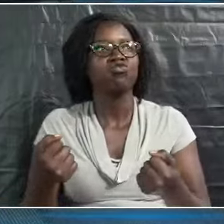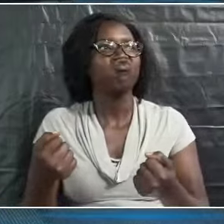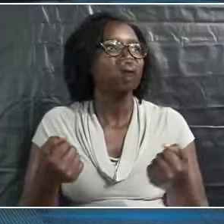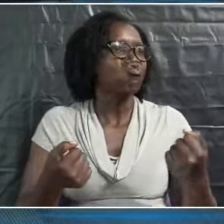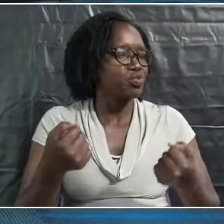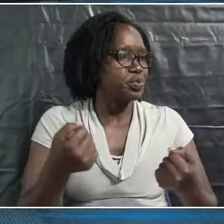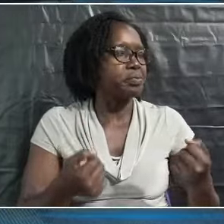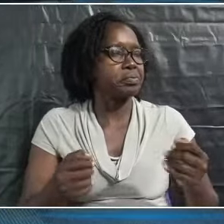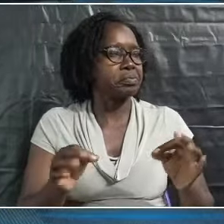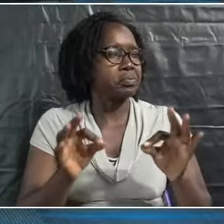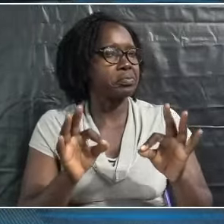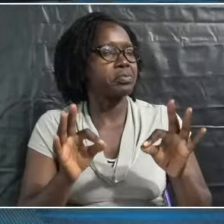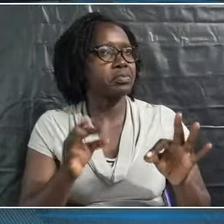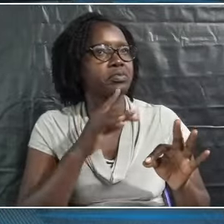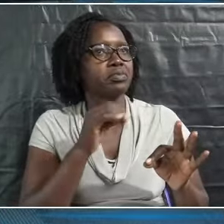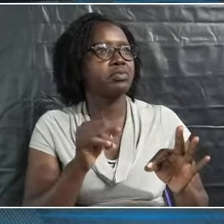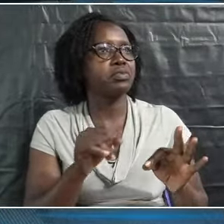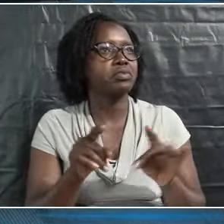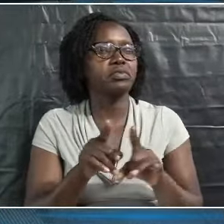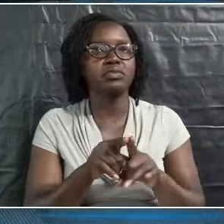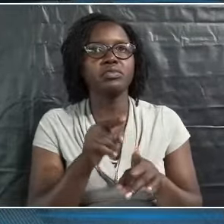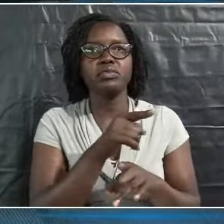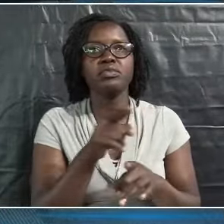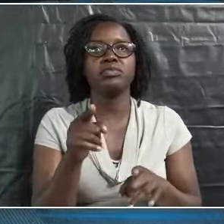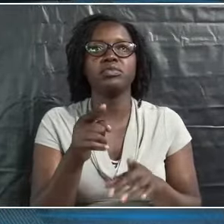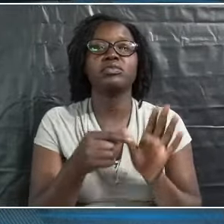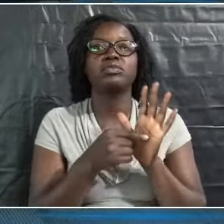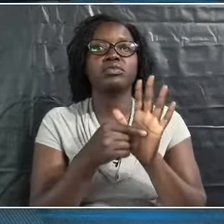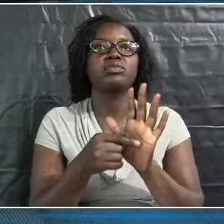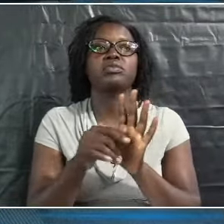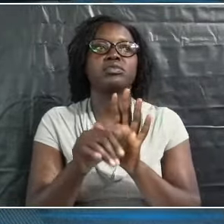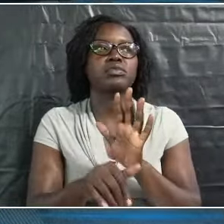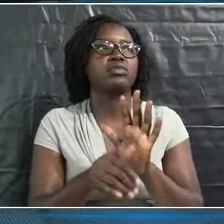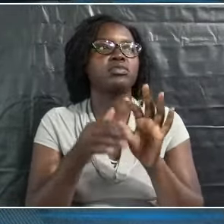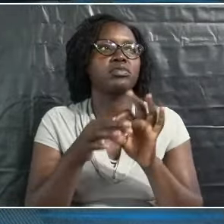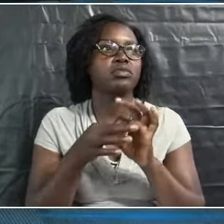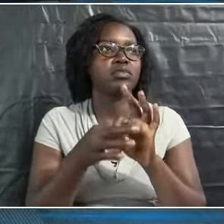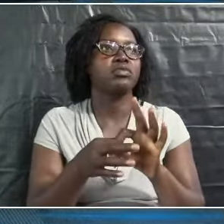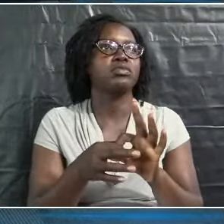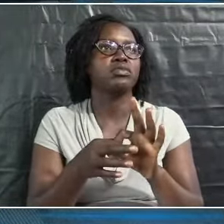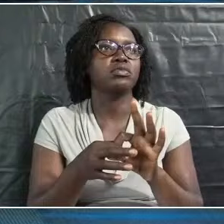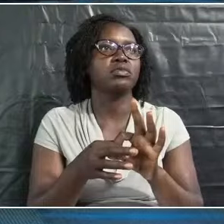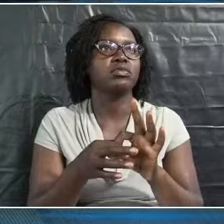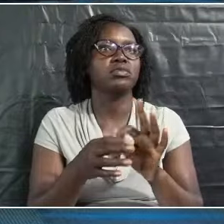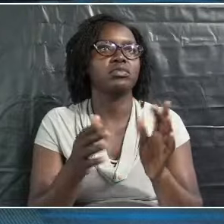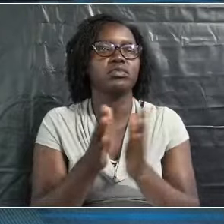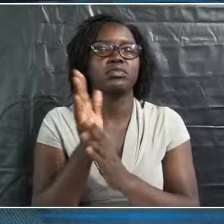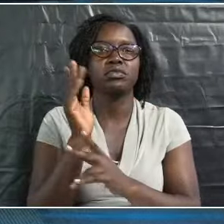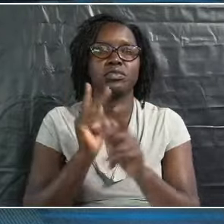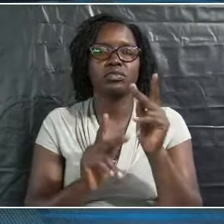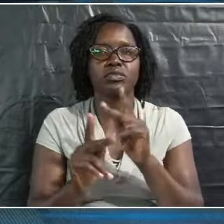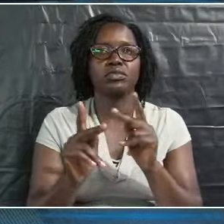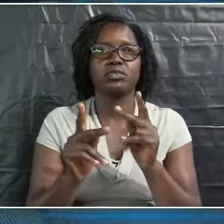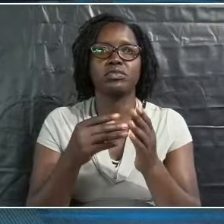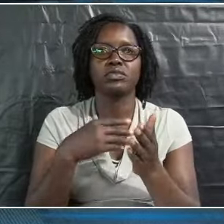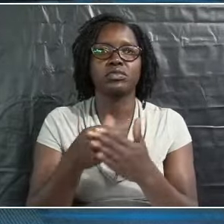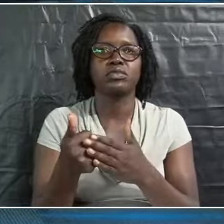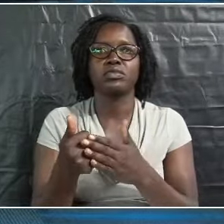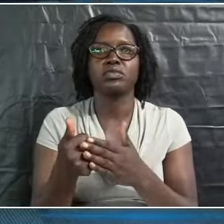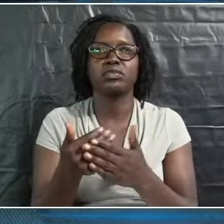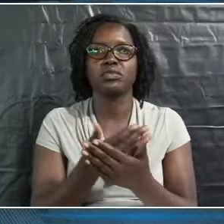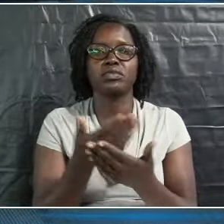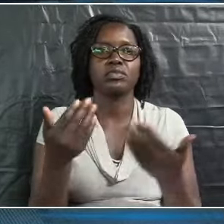vehicle. And so, even for you, in order to show that you belong to this particular profession, you buy this